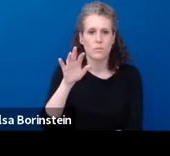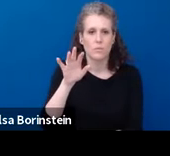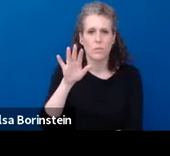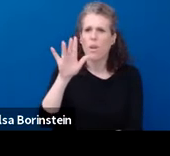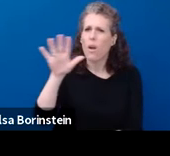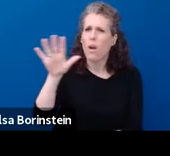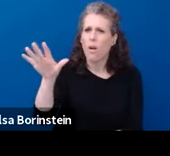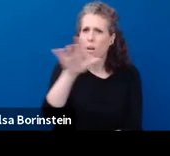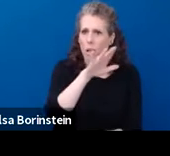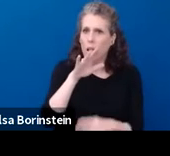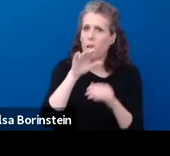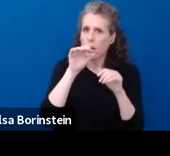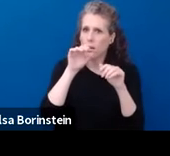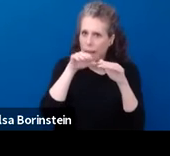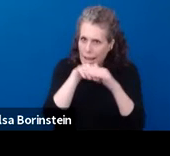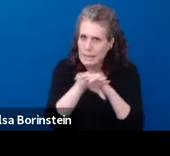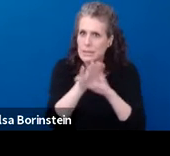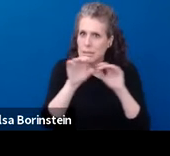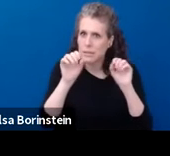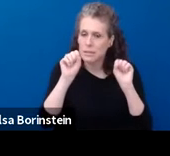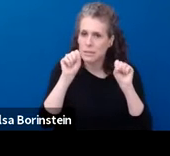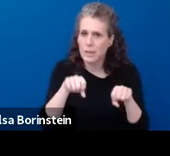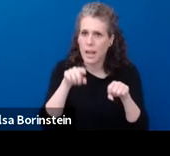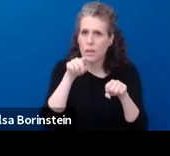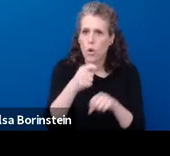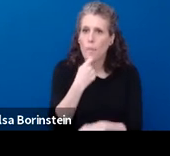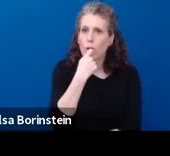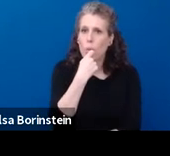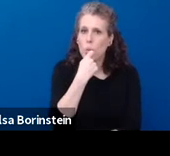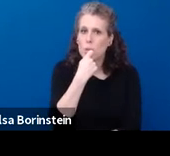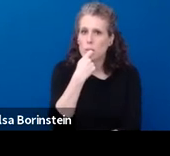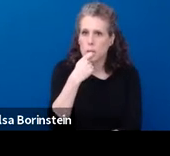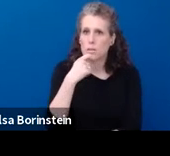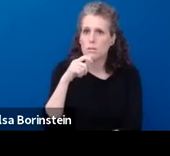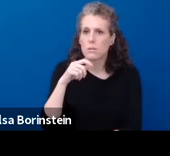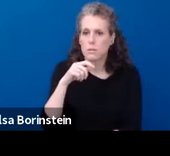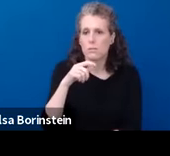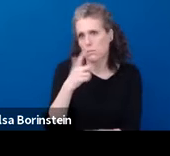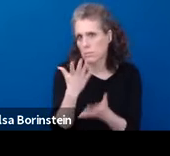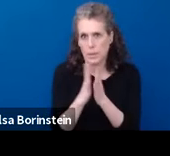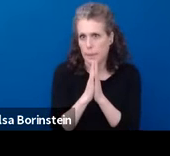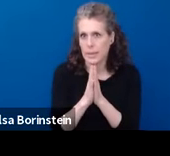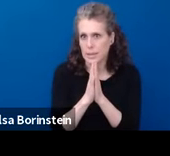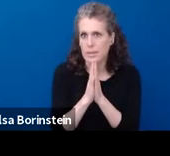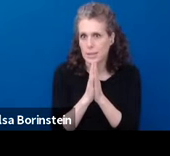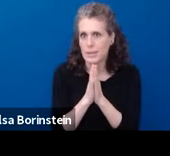everyone has access to your own phones, microphones. So please